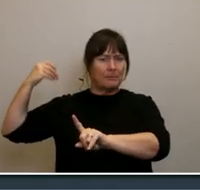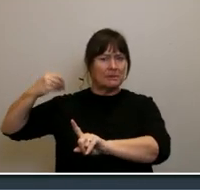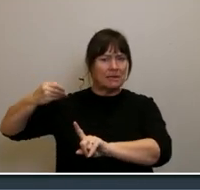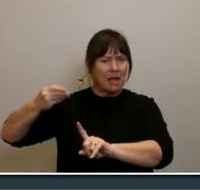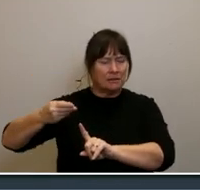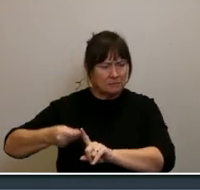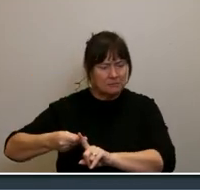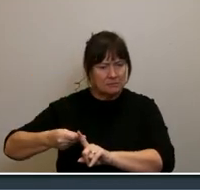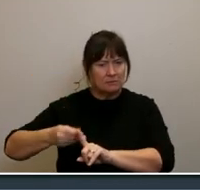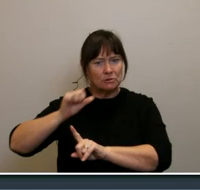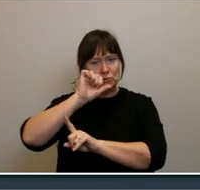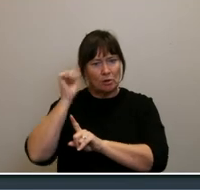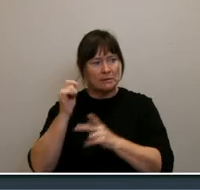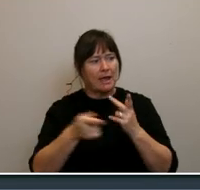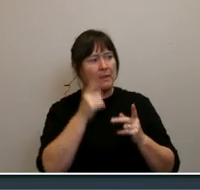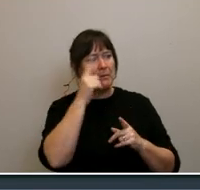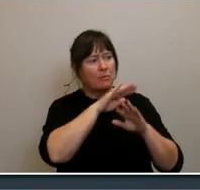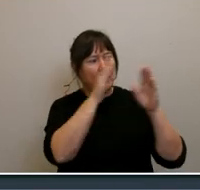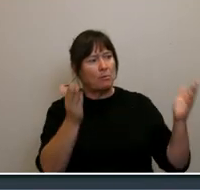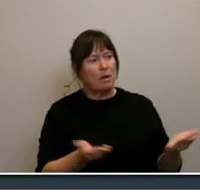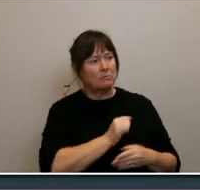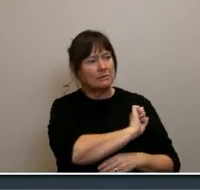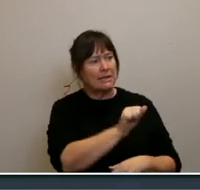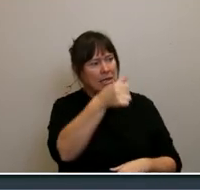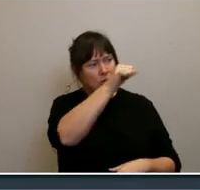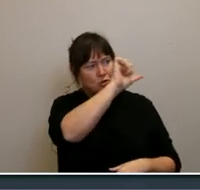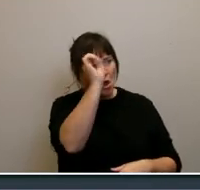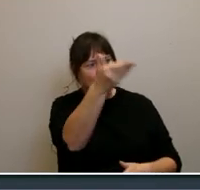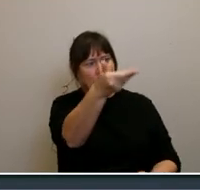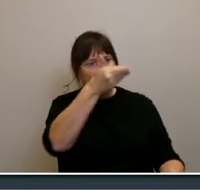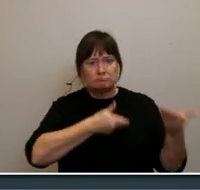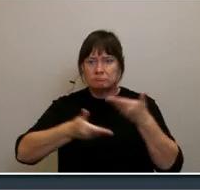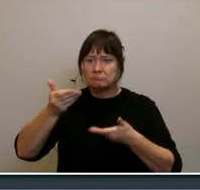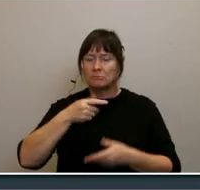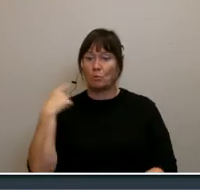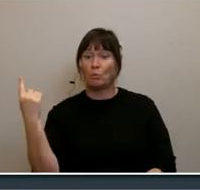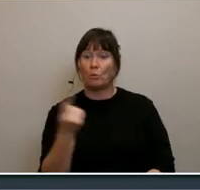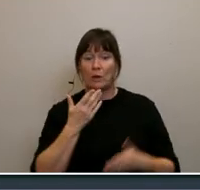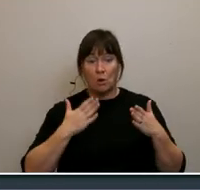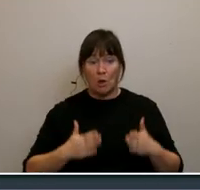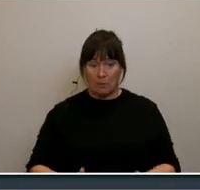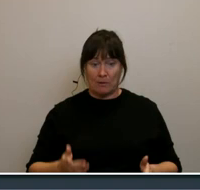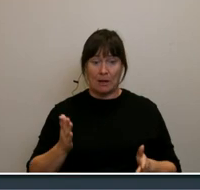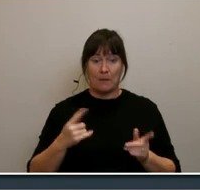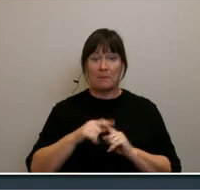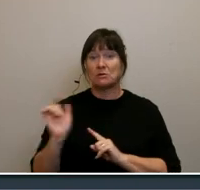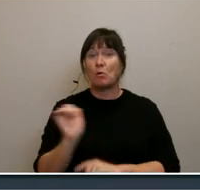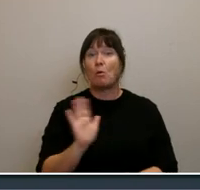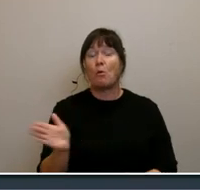Hemisphere and through other people's ancestors around the world, that we human beings, along with all other life on